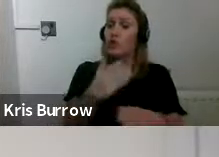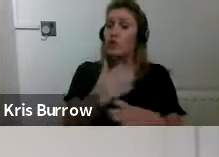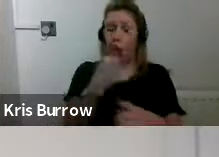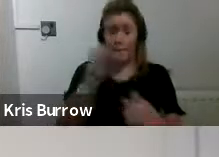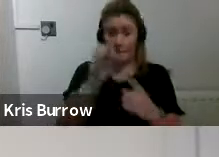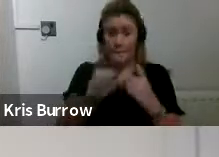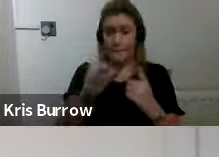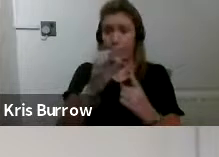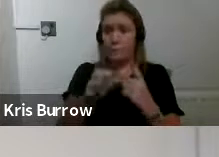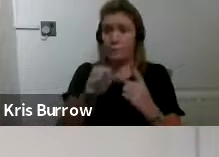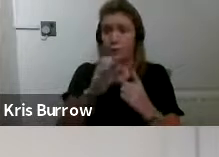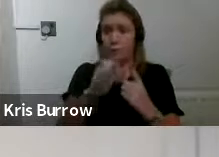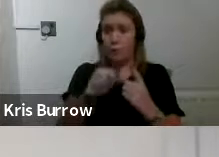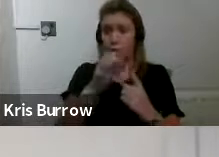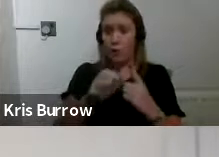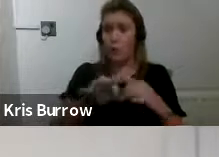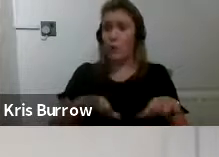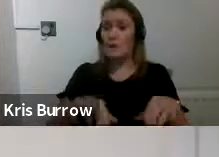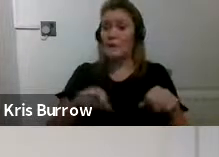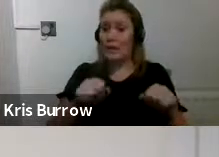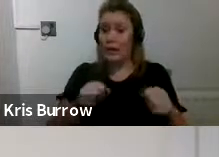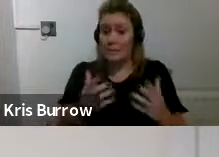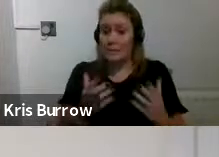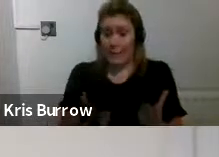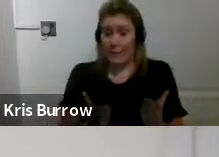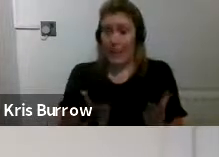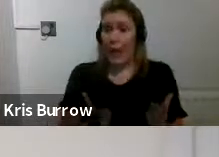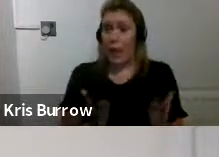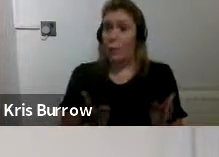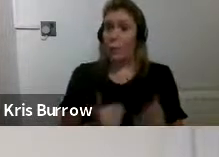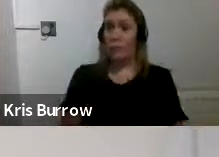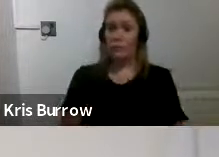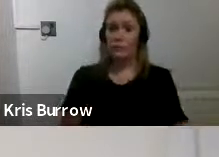continue in starting now.